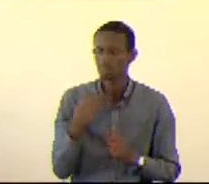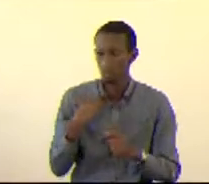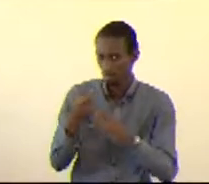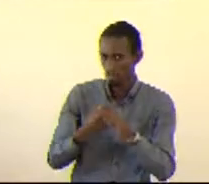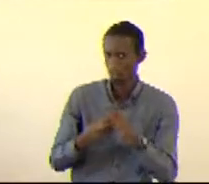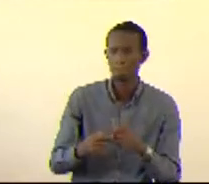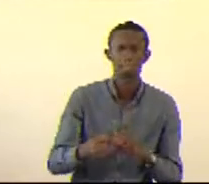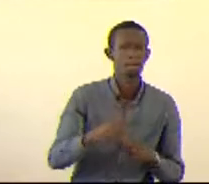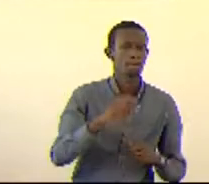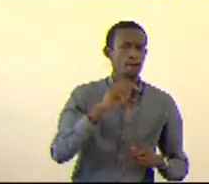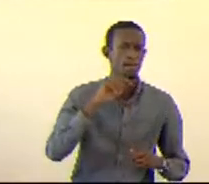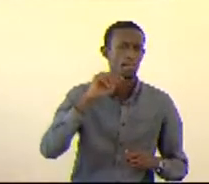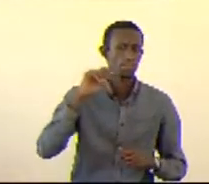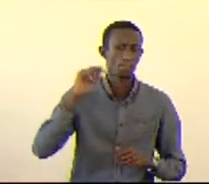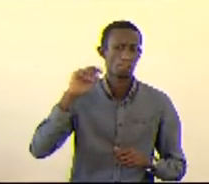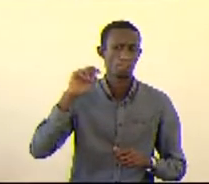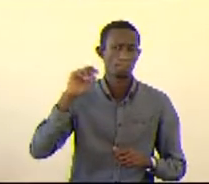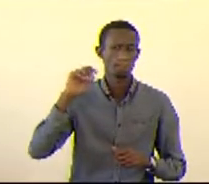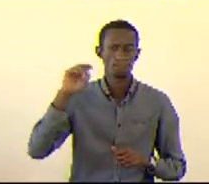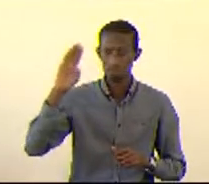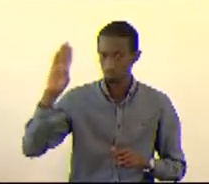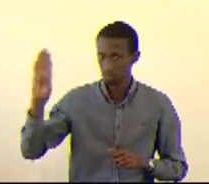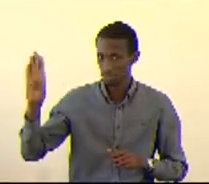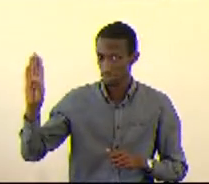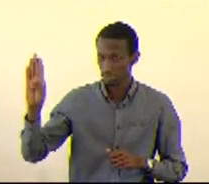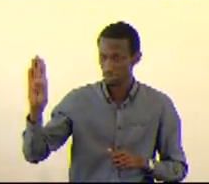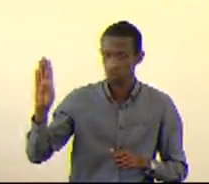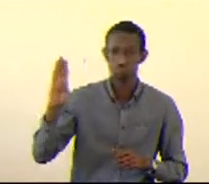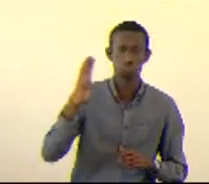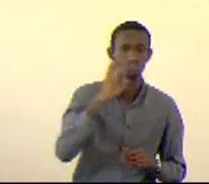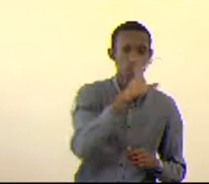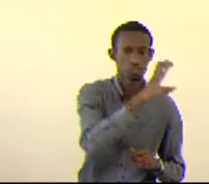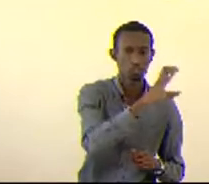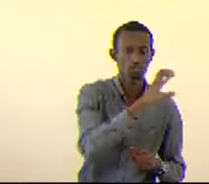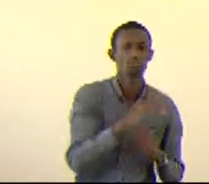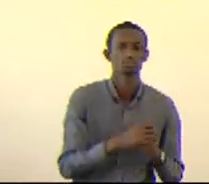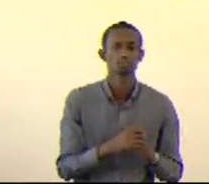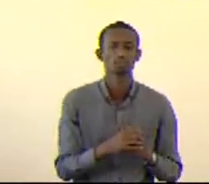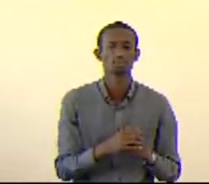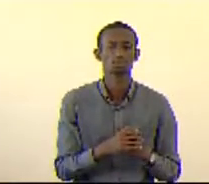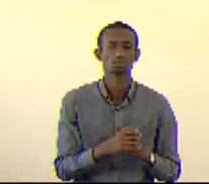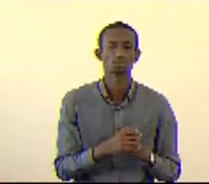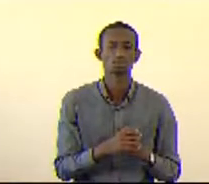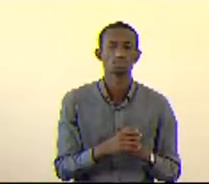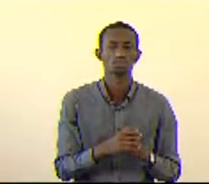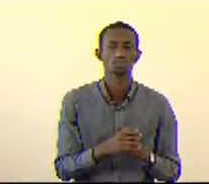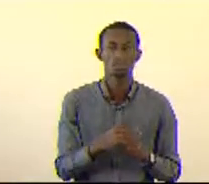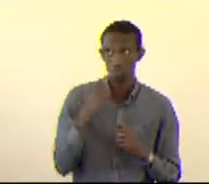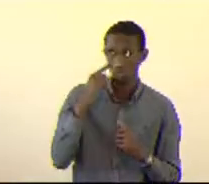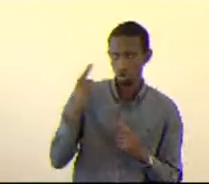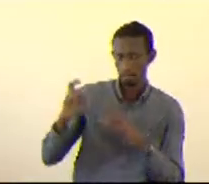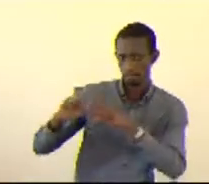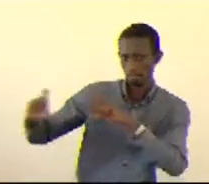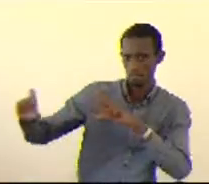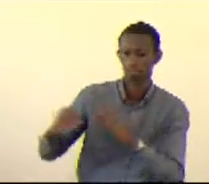to C, from B to C. Remember, it is 1 kilogram. So if you apply your formula, H